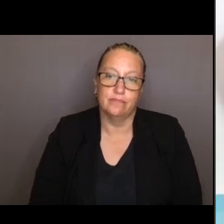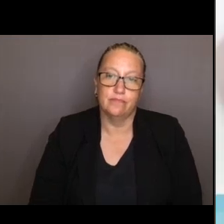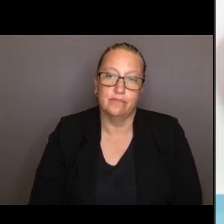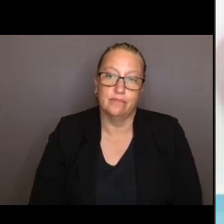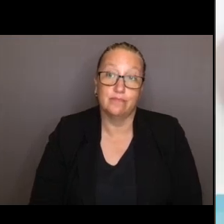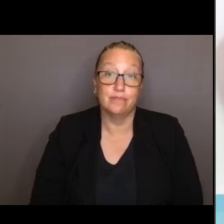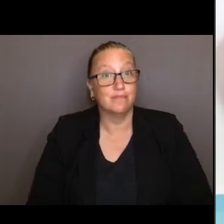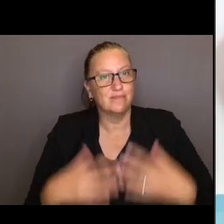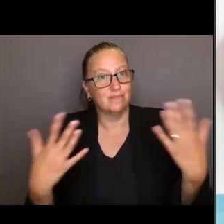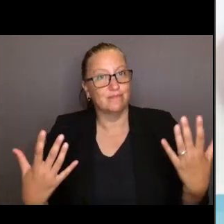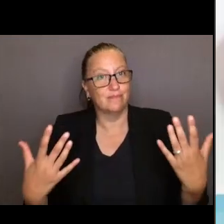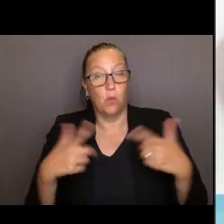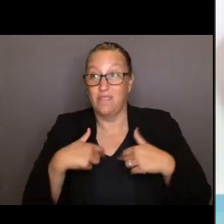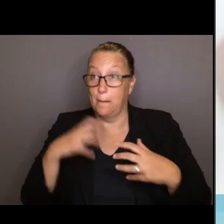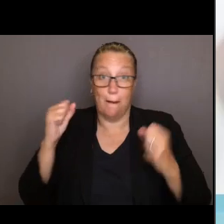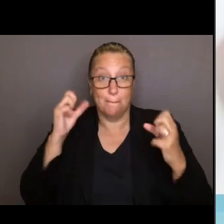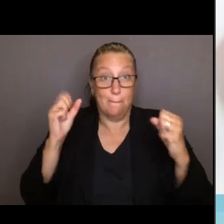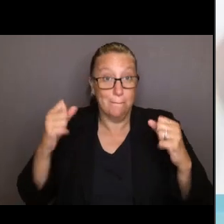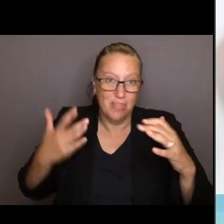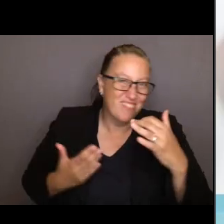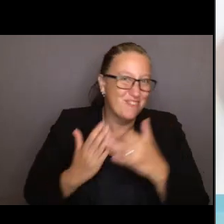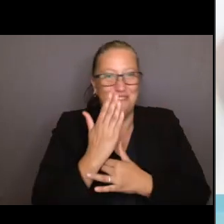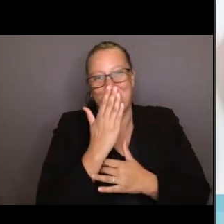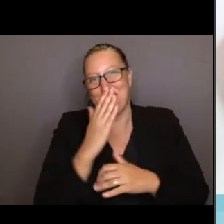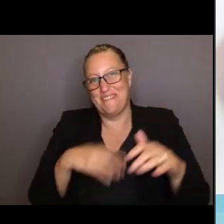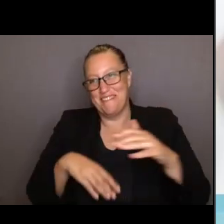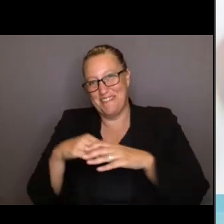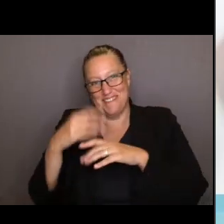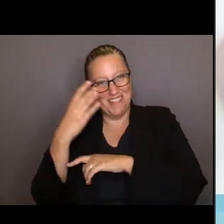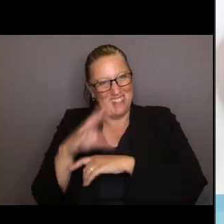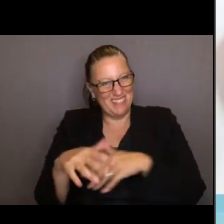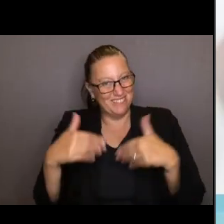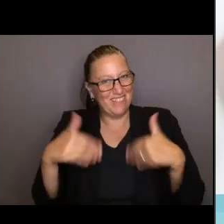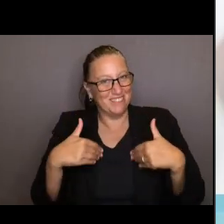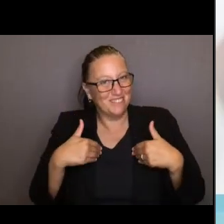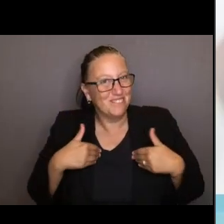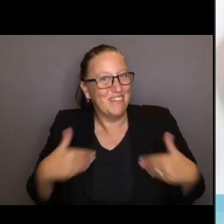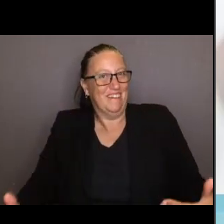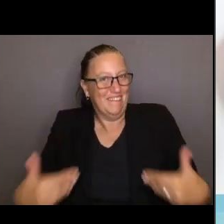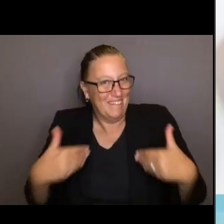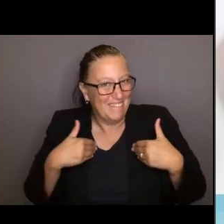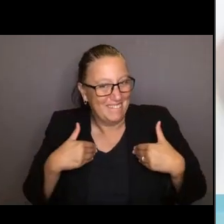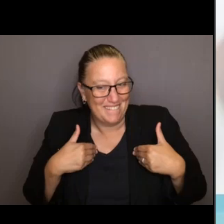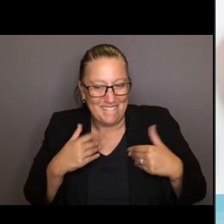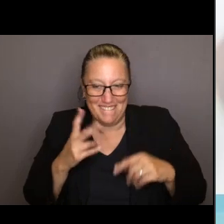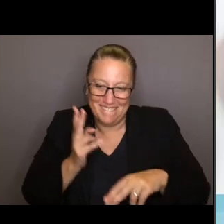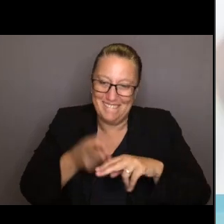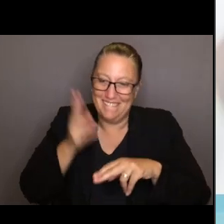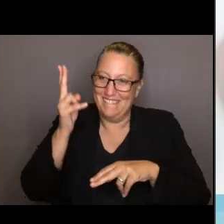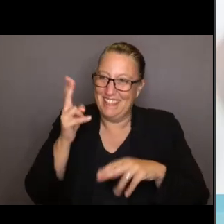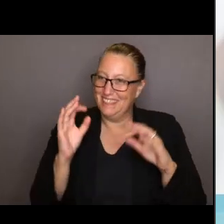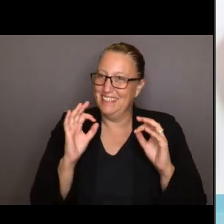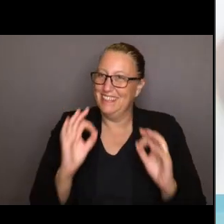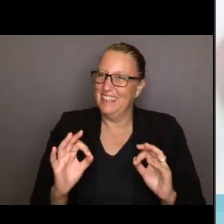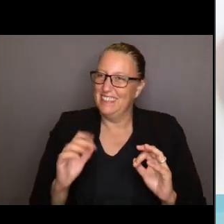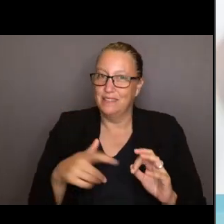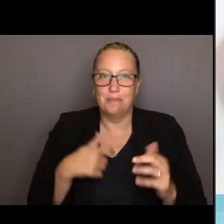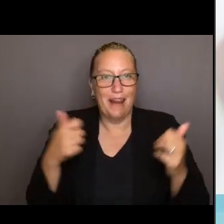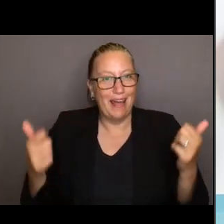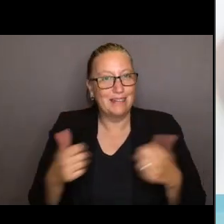Well, we've whipped through that conference. Very quickly. So, which is great. So we've got stacks of time